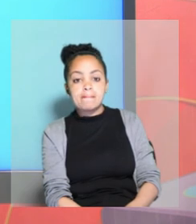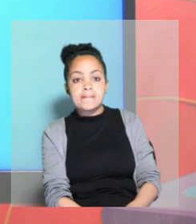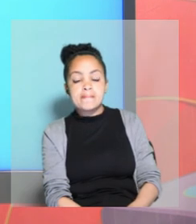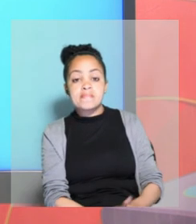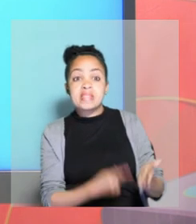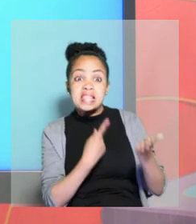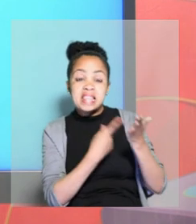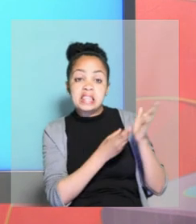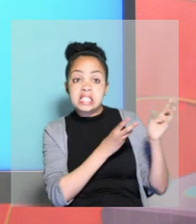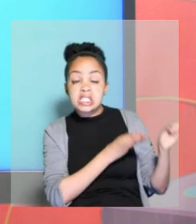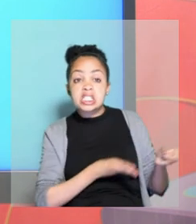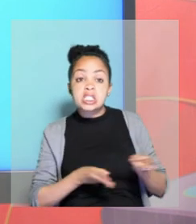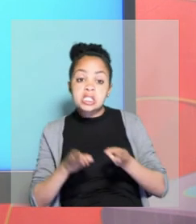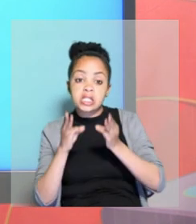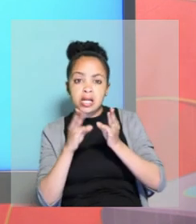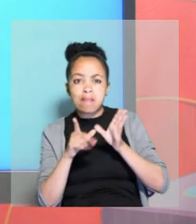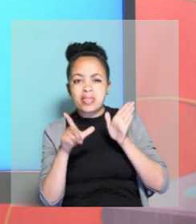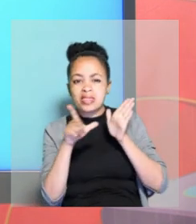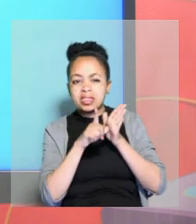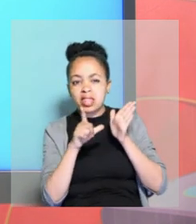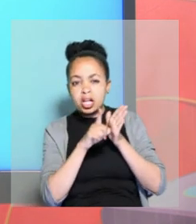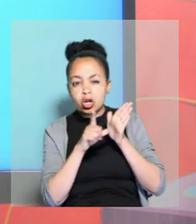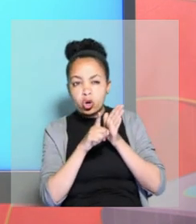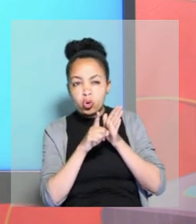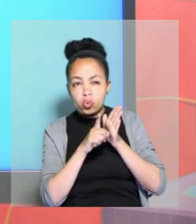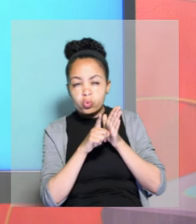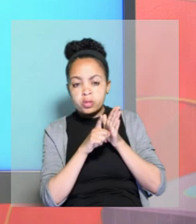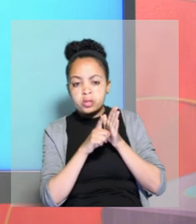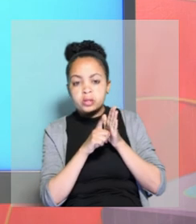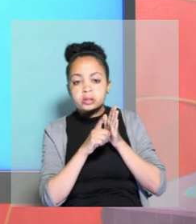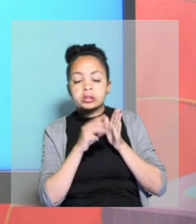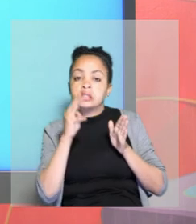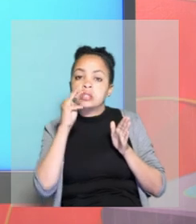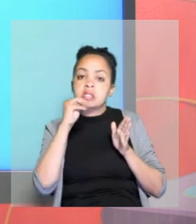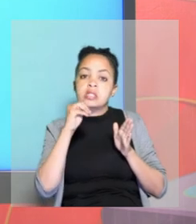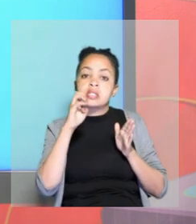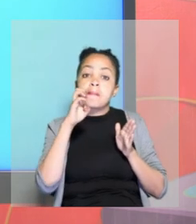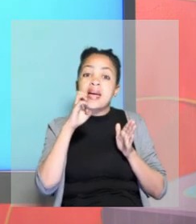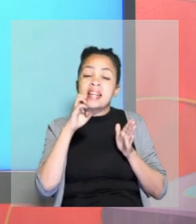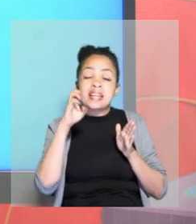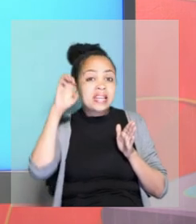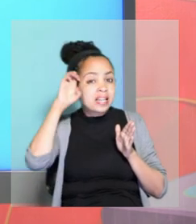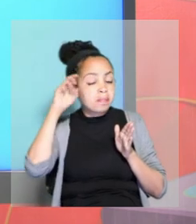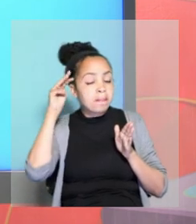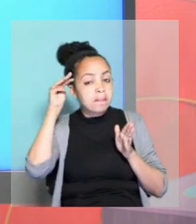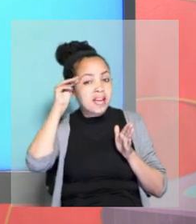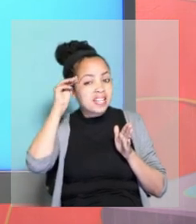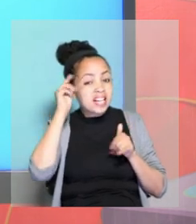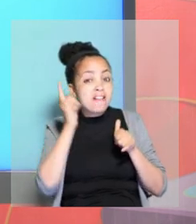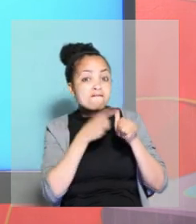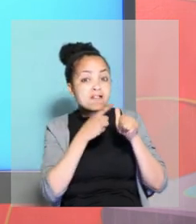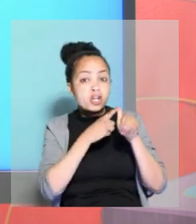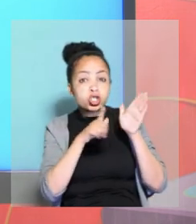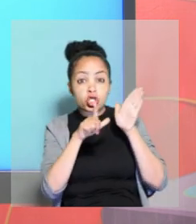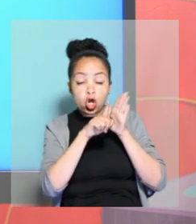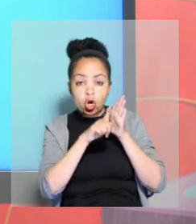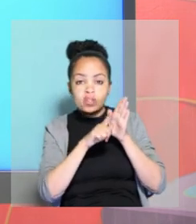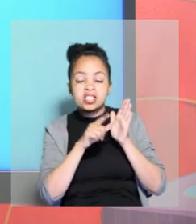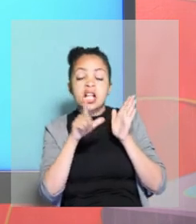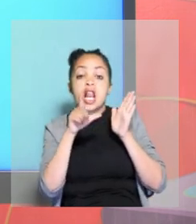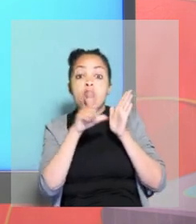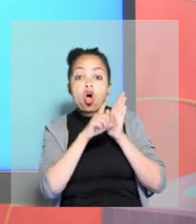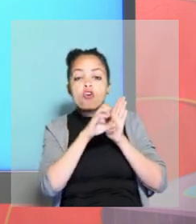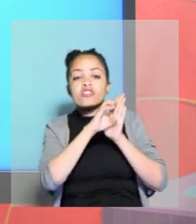This system, the law that can run with Mendel first law is considered as law of